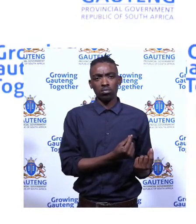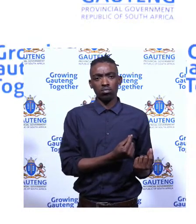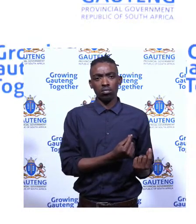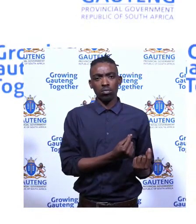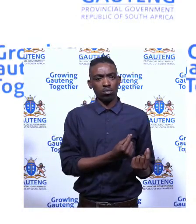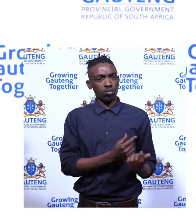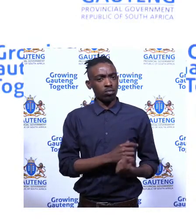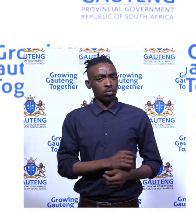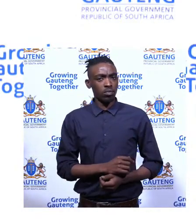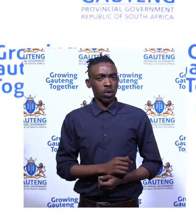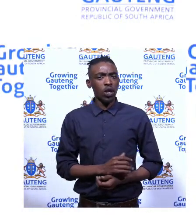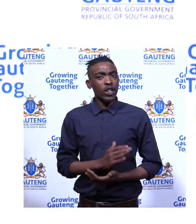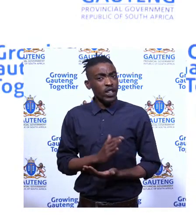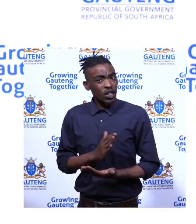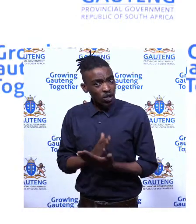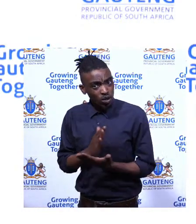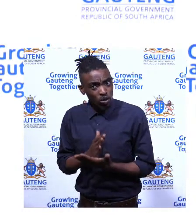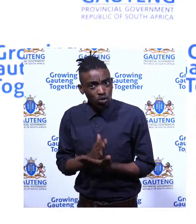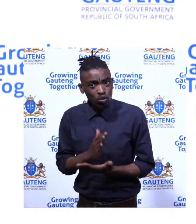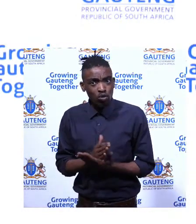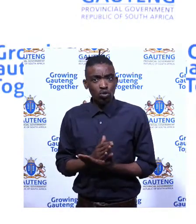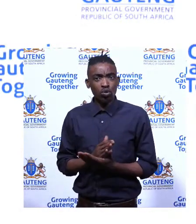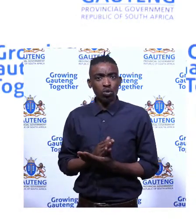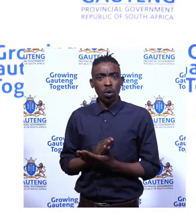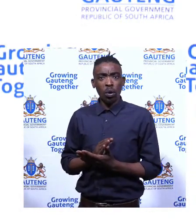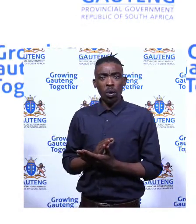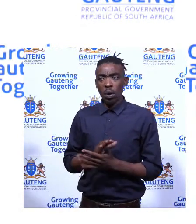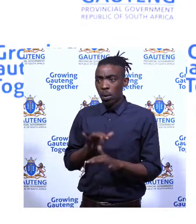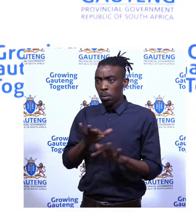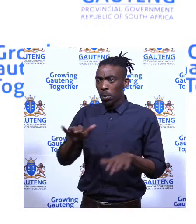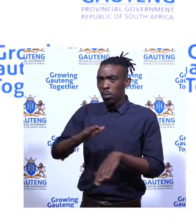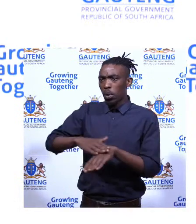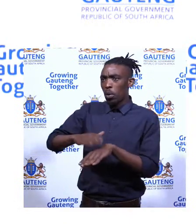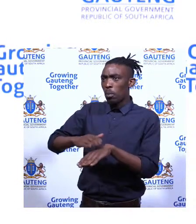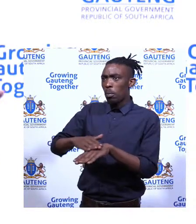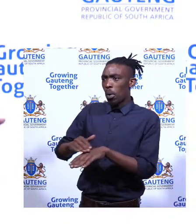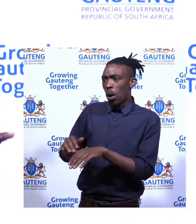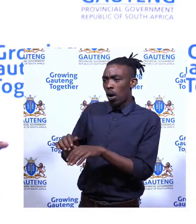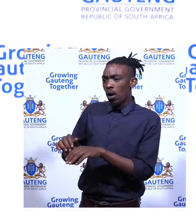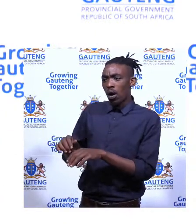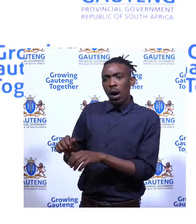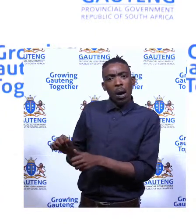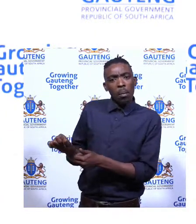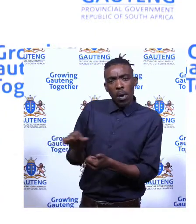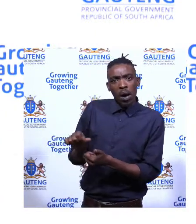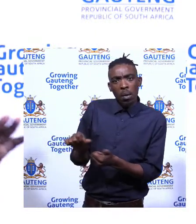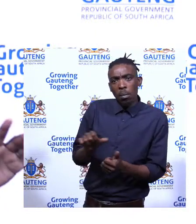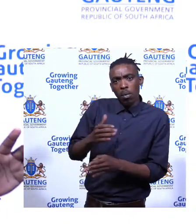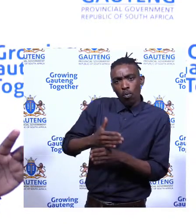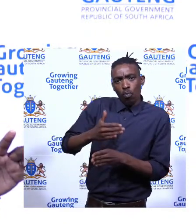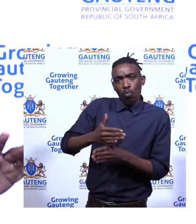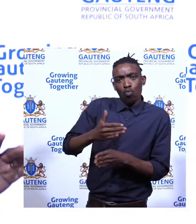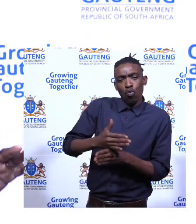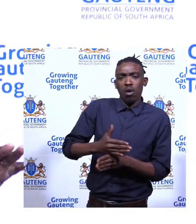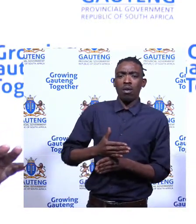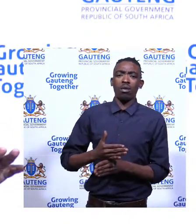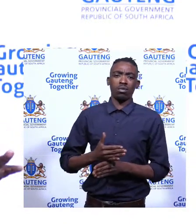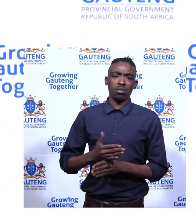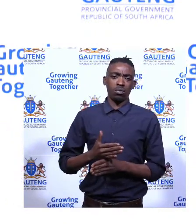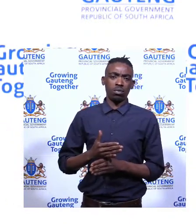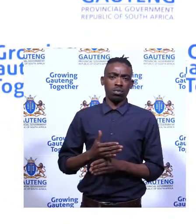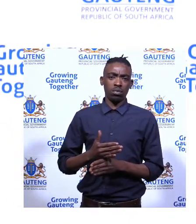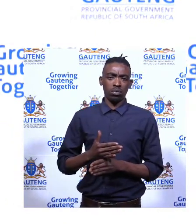to bring back more people into work, but doing so in the context of what